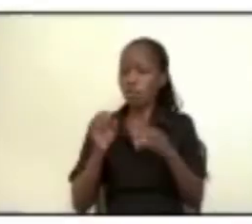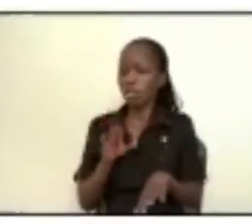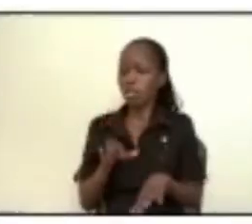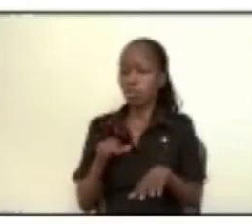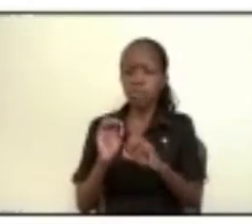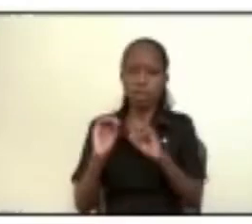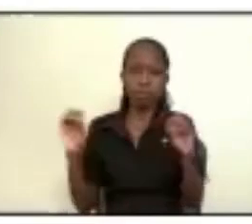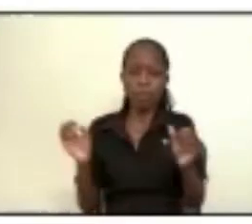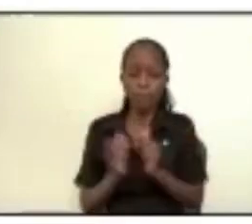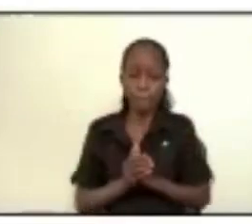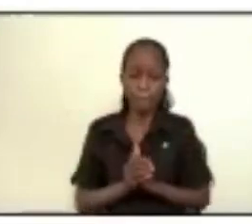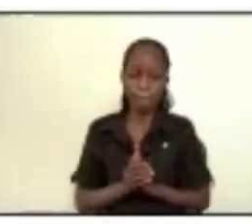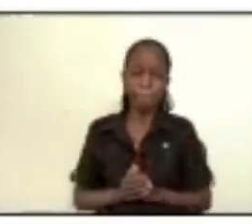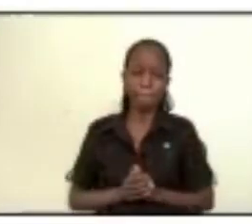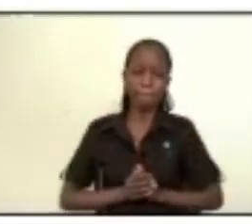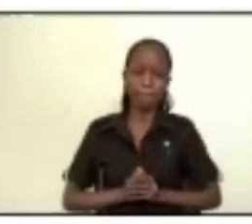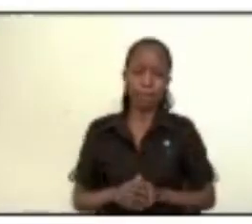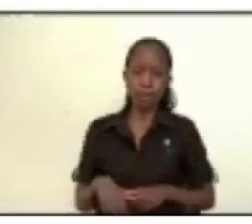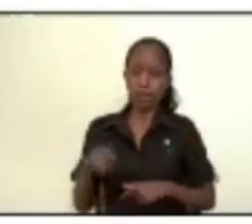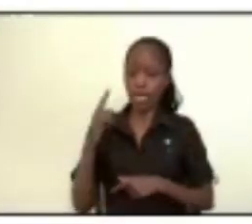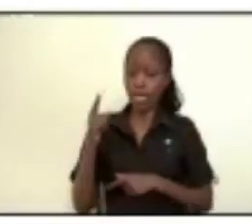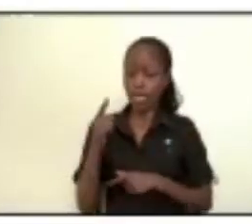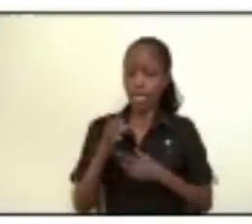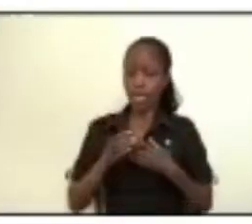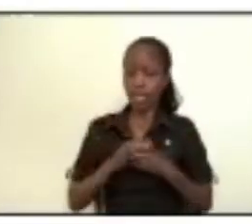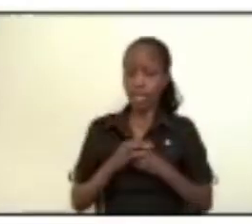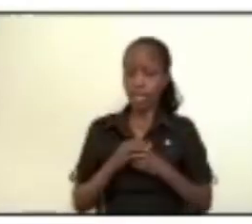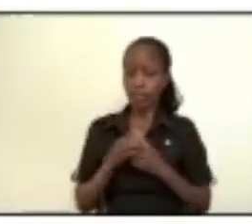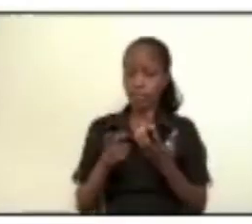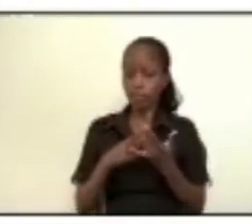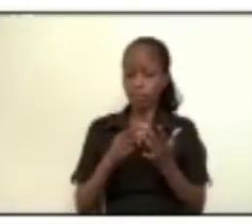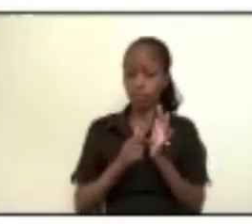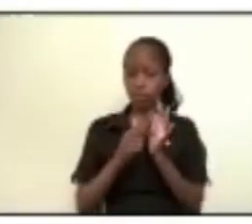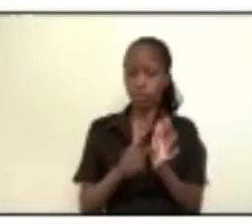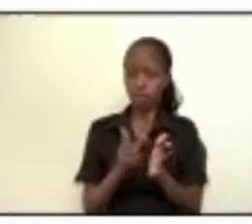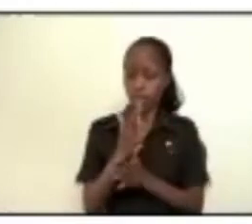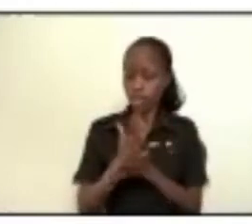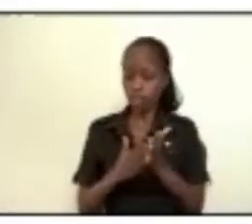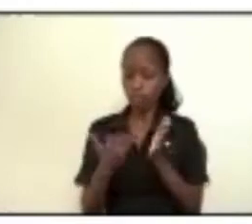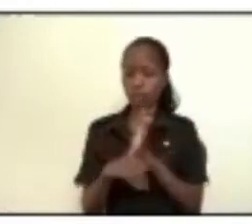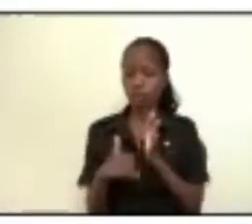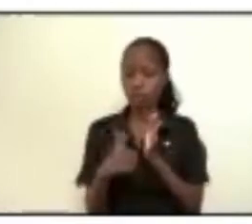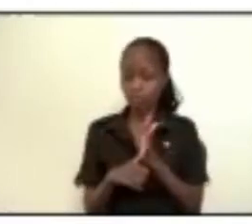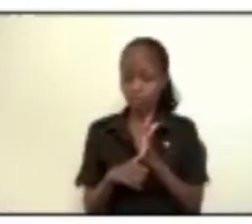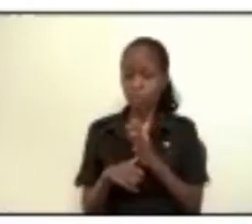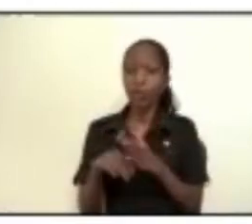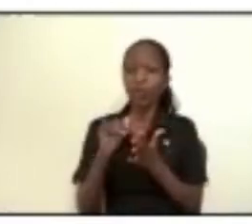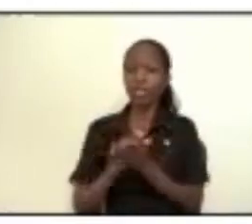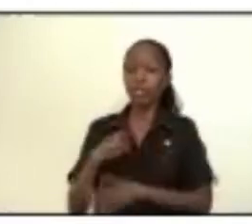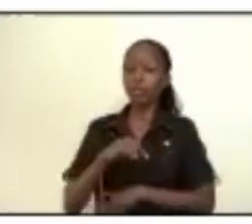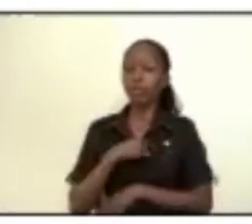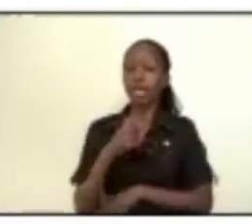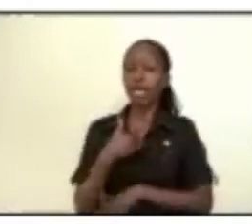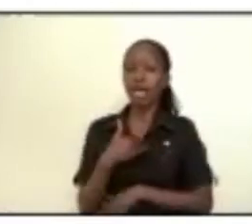stories. So these statistics basically highlights some of the problematic narratives that we have